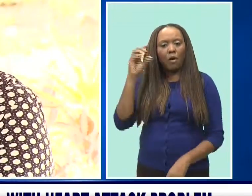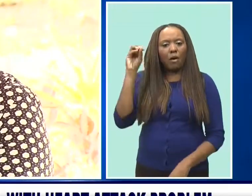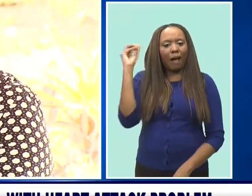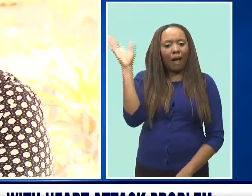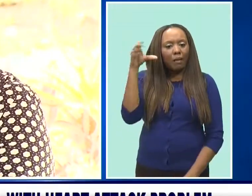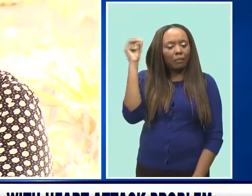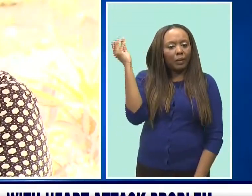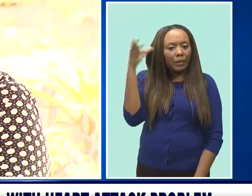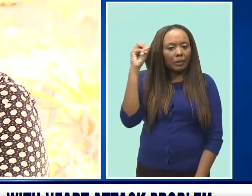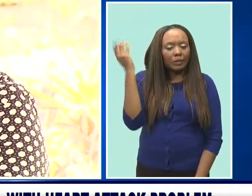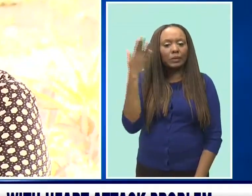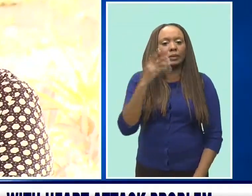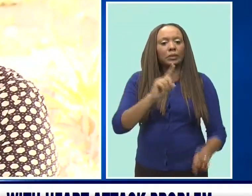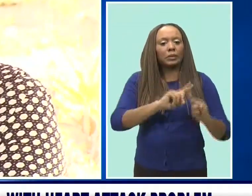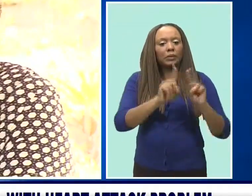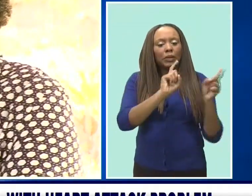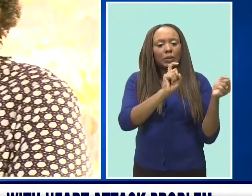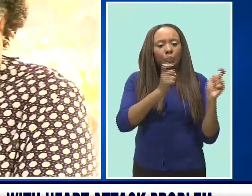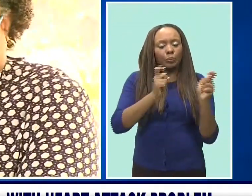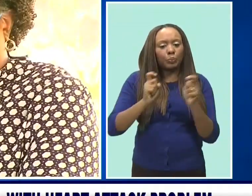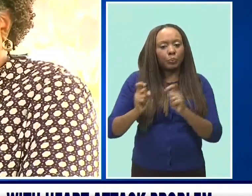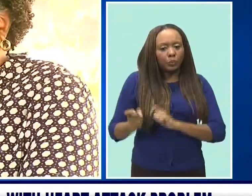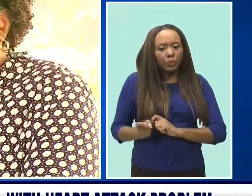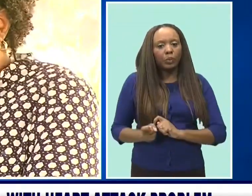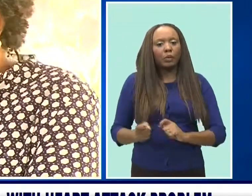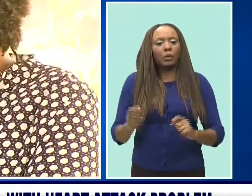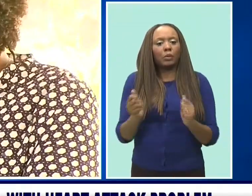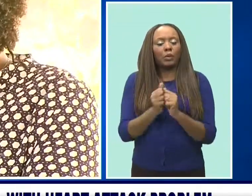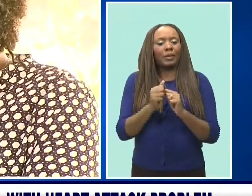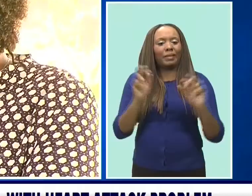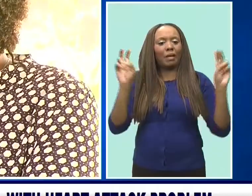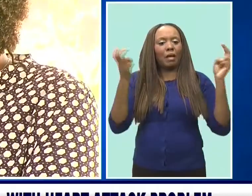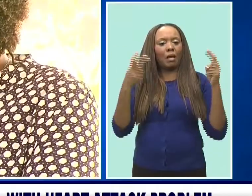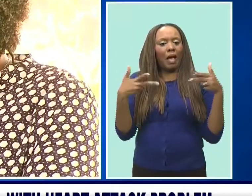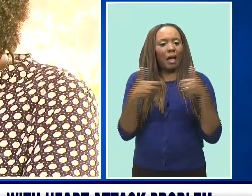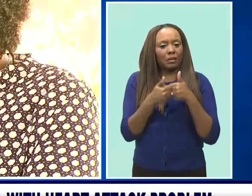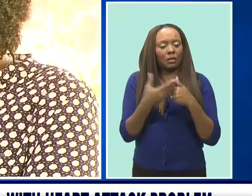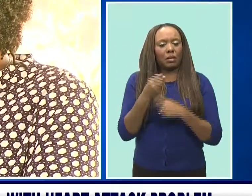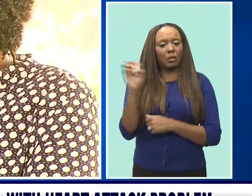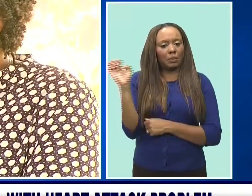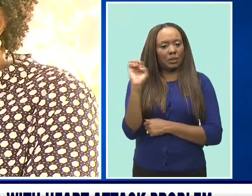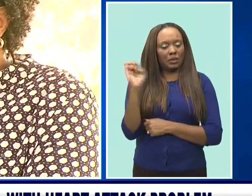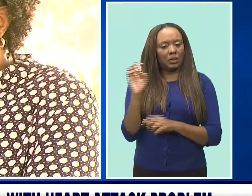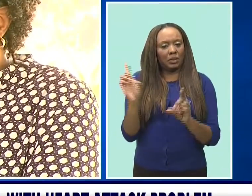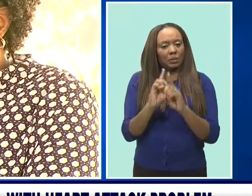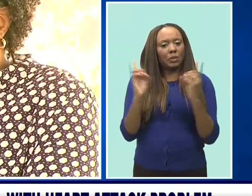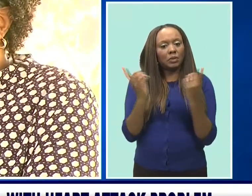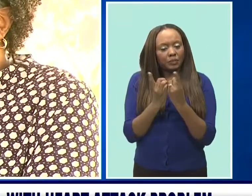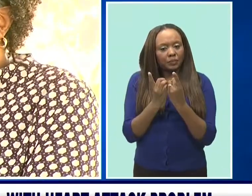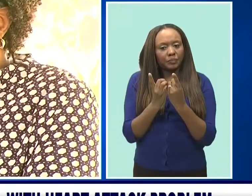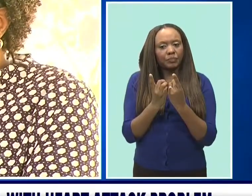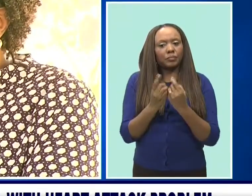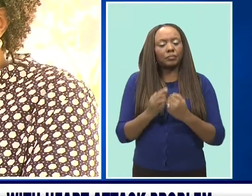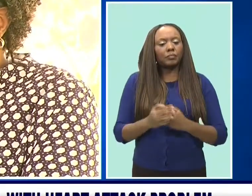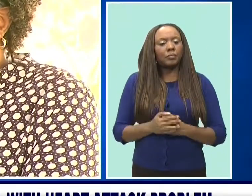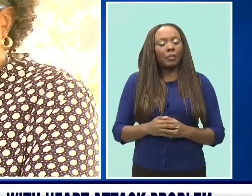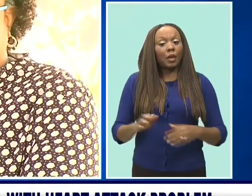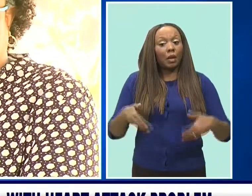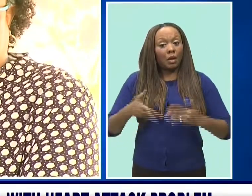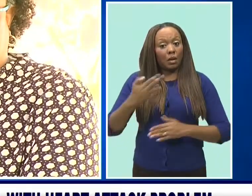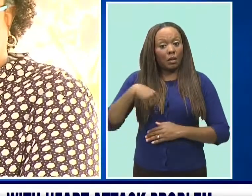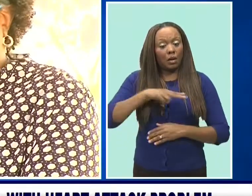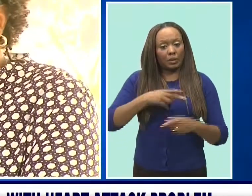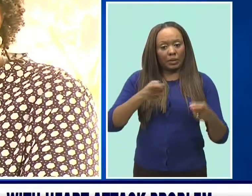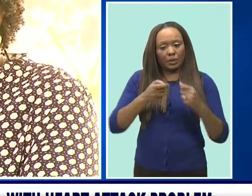to adjustments within the accident and emergency department that will allow us to be able to deal with